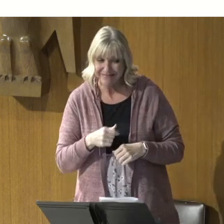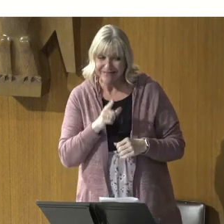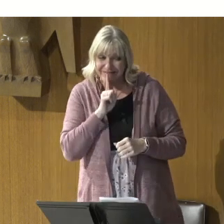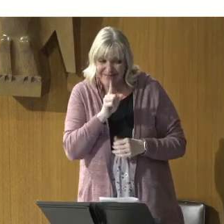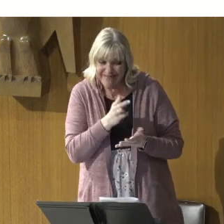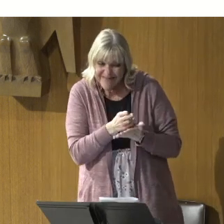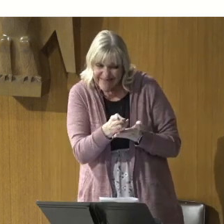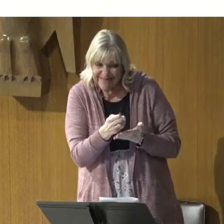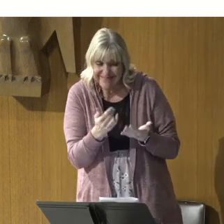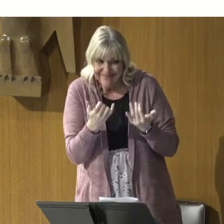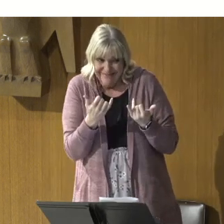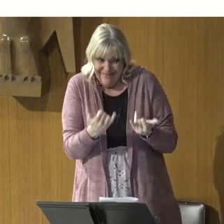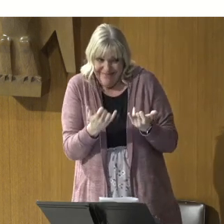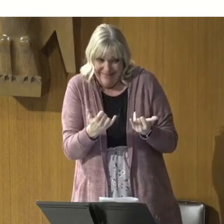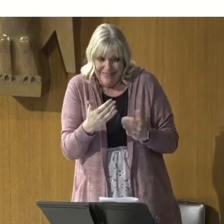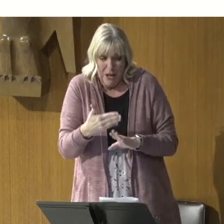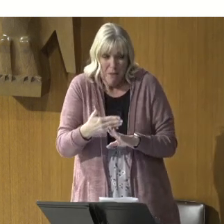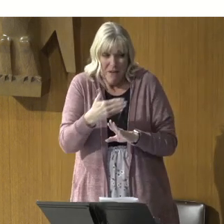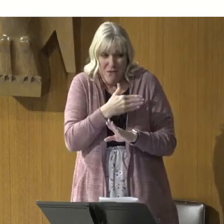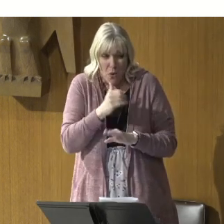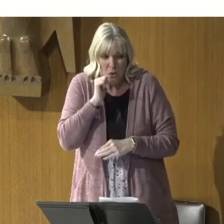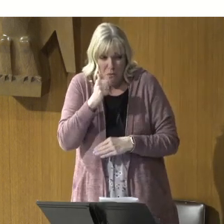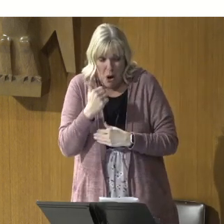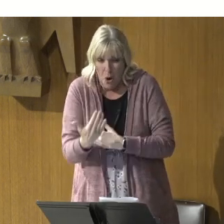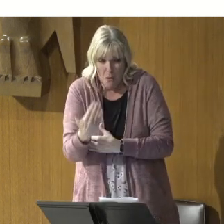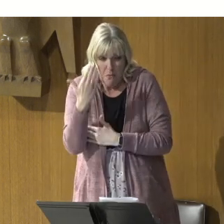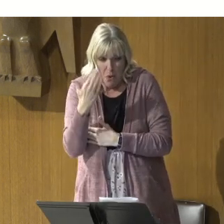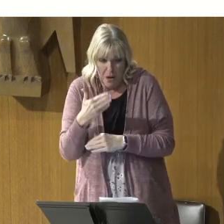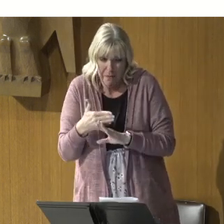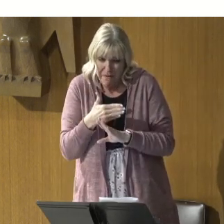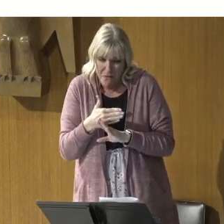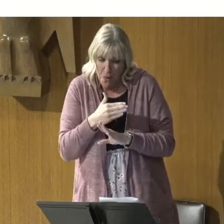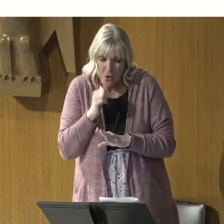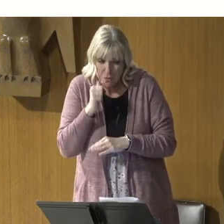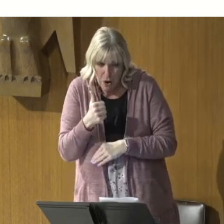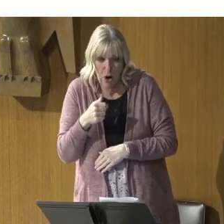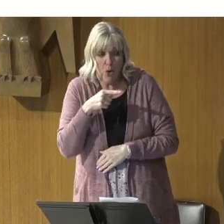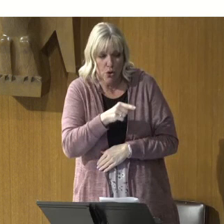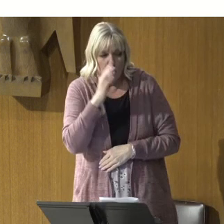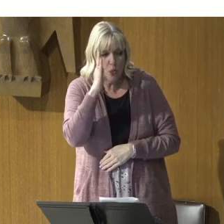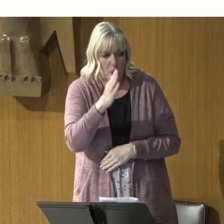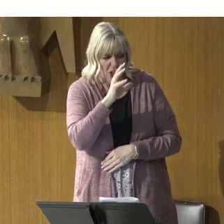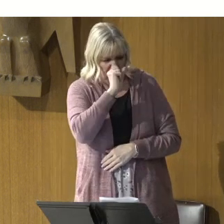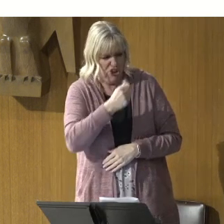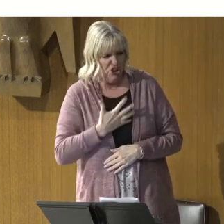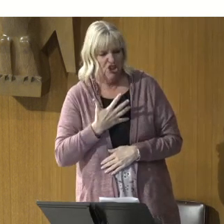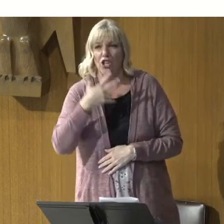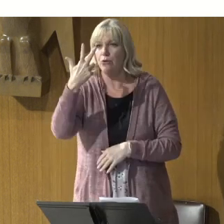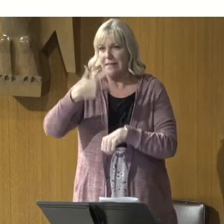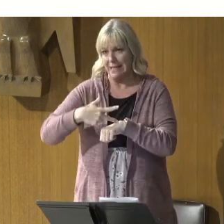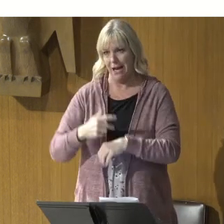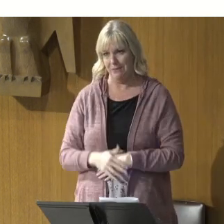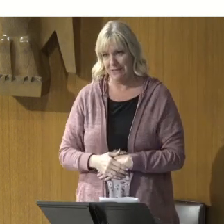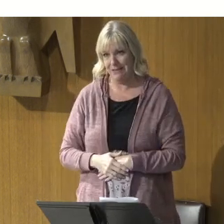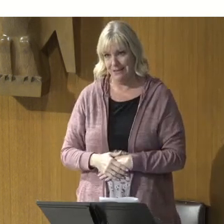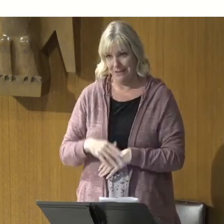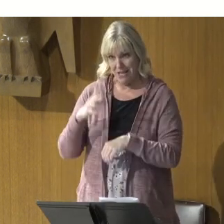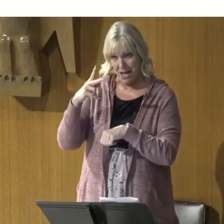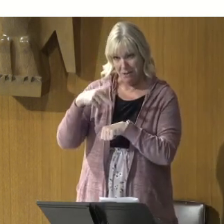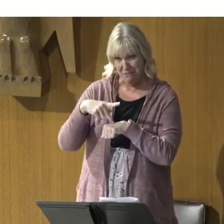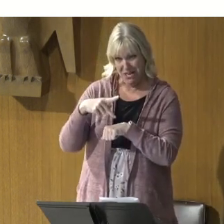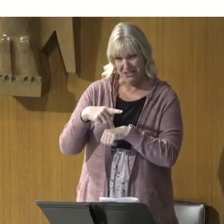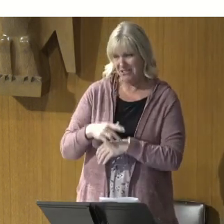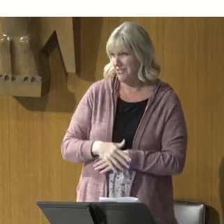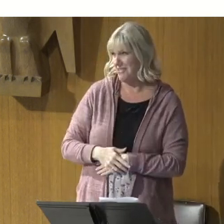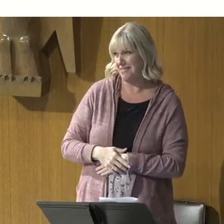very night, before the cock crows twice, you will deny me three times. But he said vehemently,